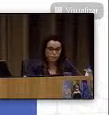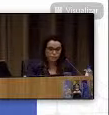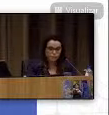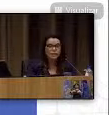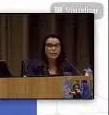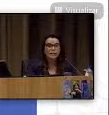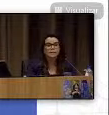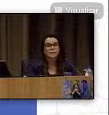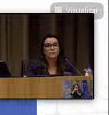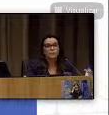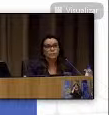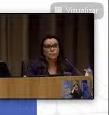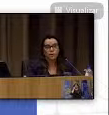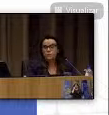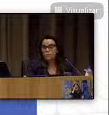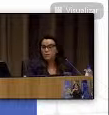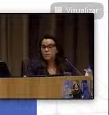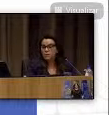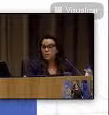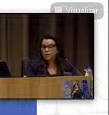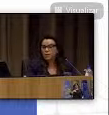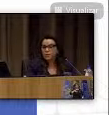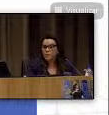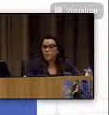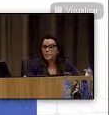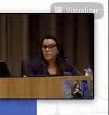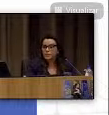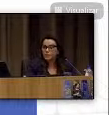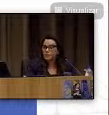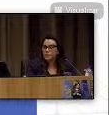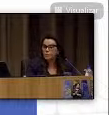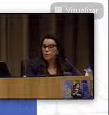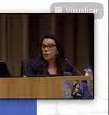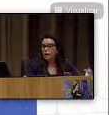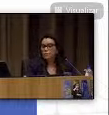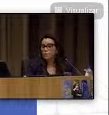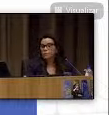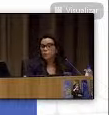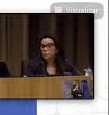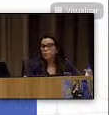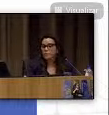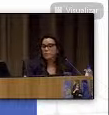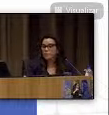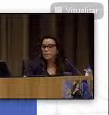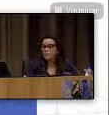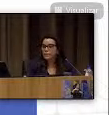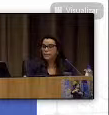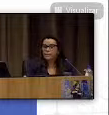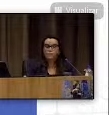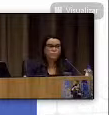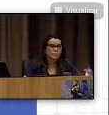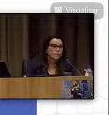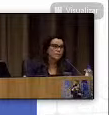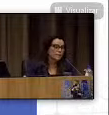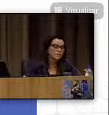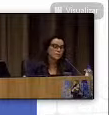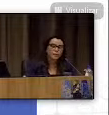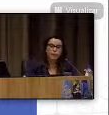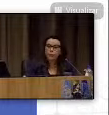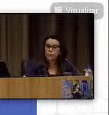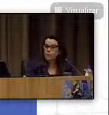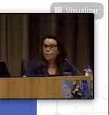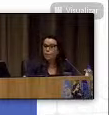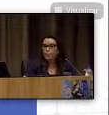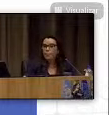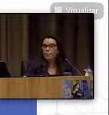other centers of Fortaleza, and we had this number of critical patients. The regional hospital